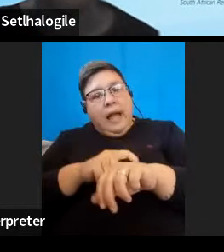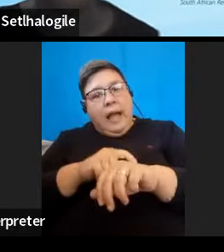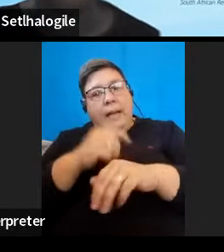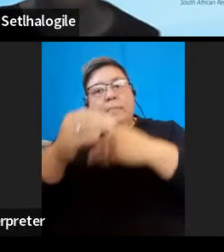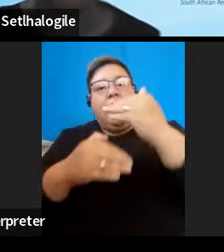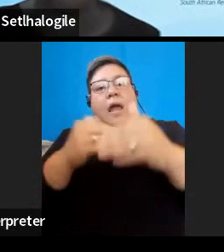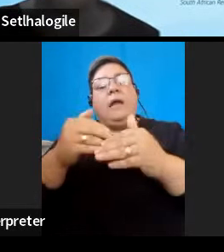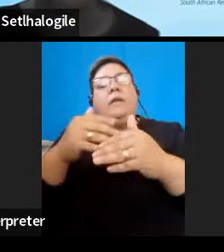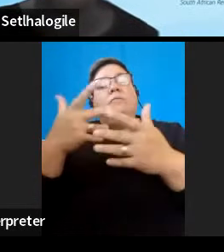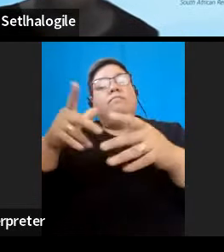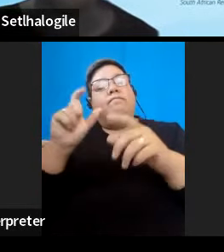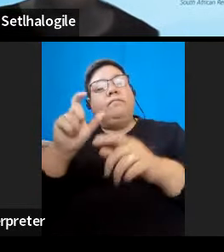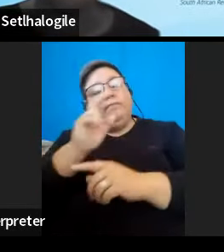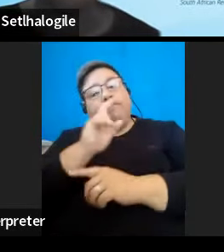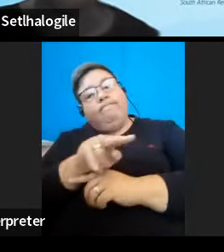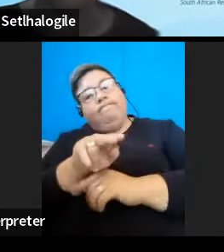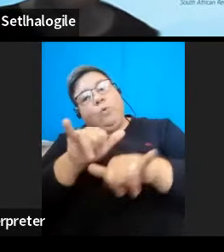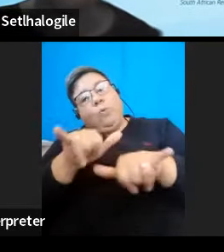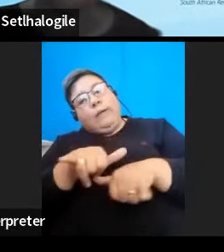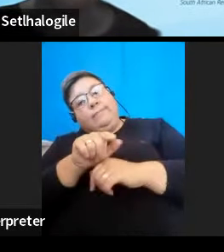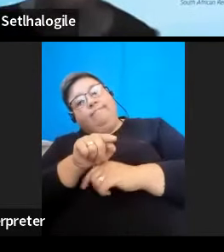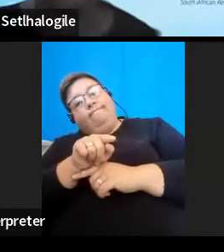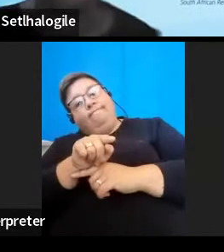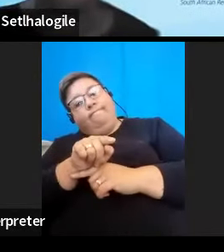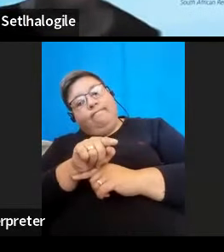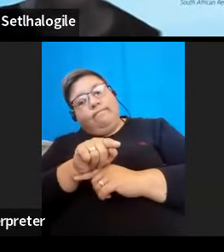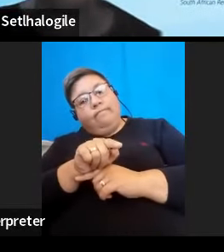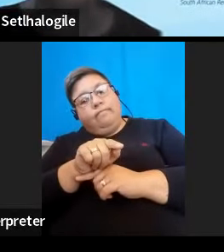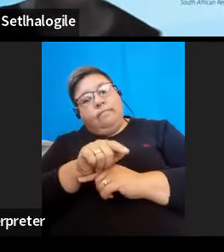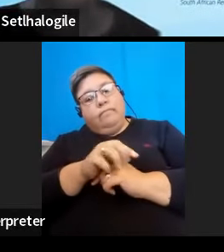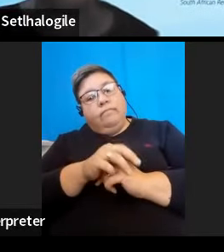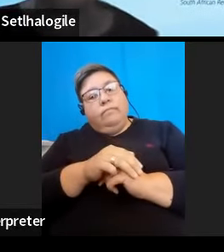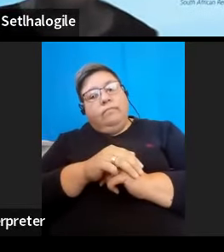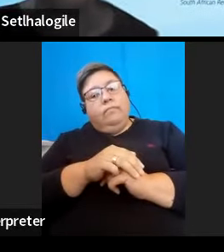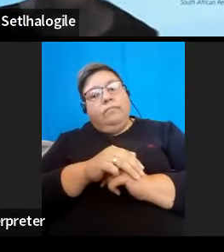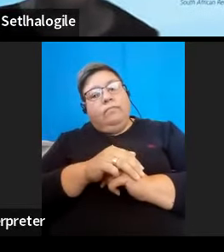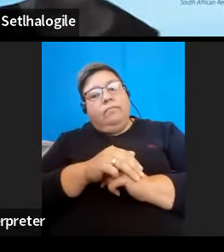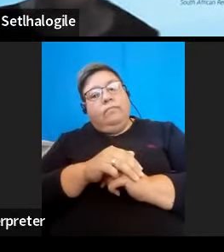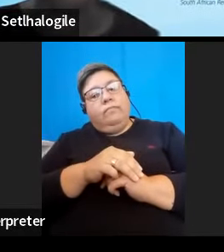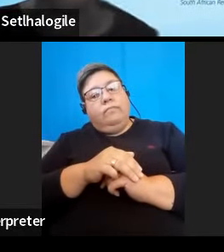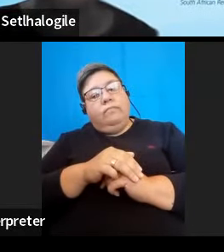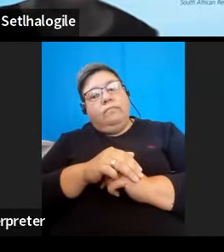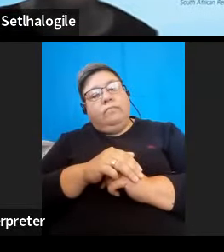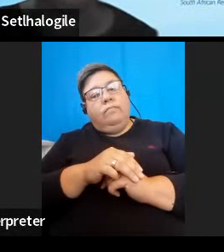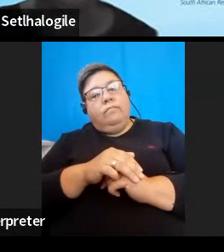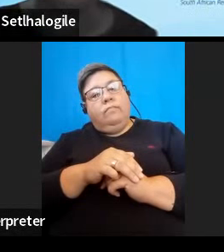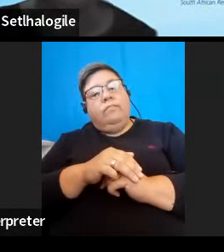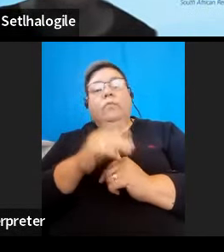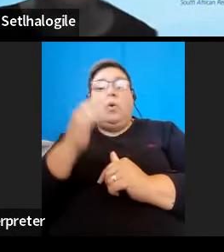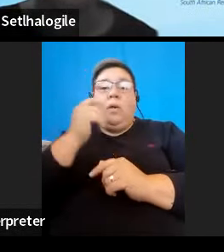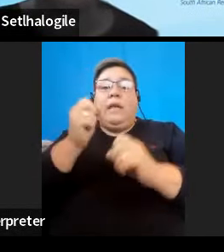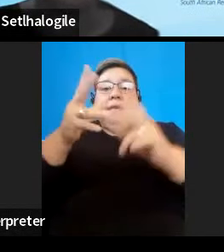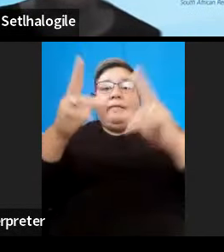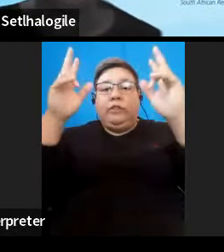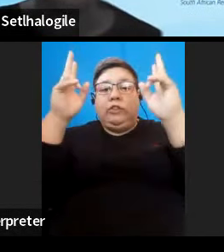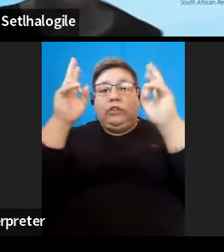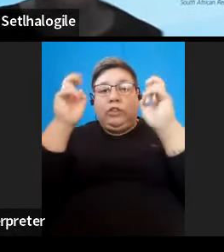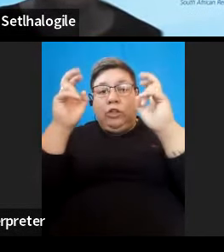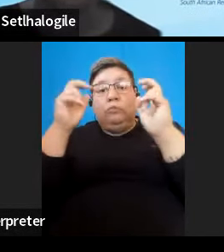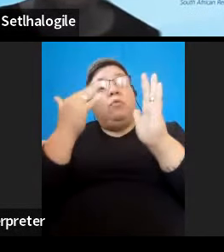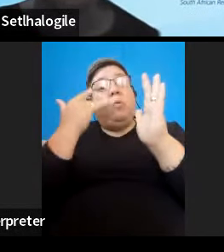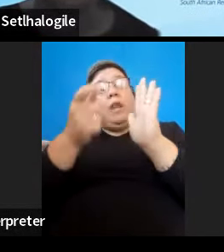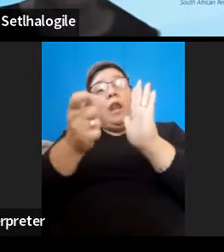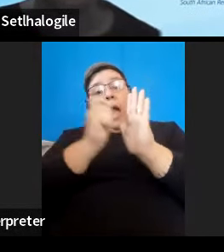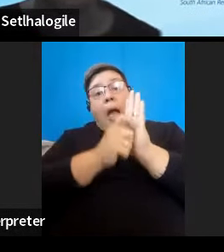us to complete a process of ensuring that we give the status. So the application is not